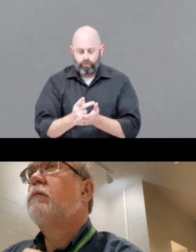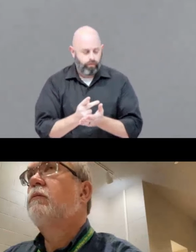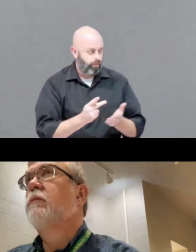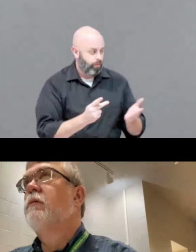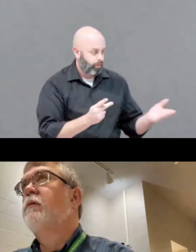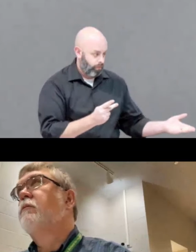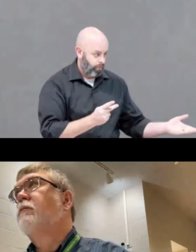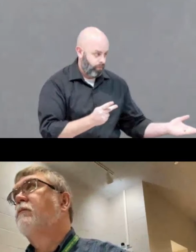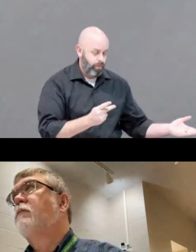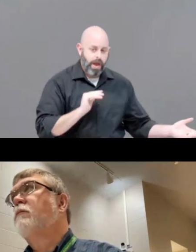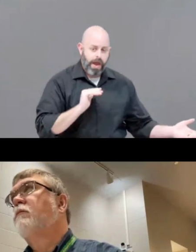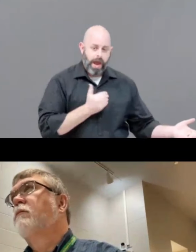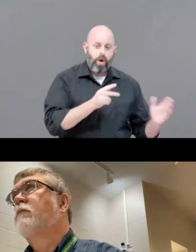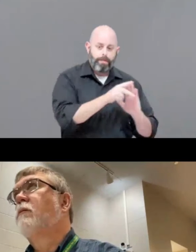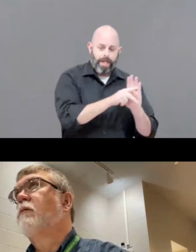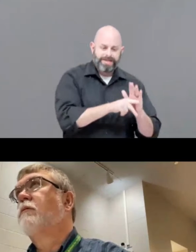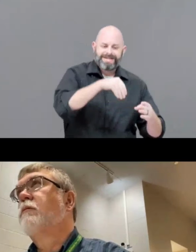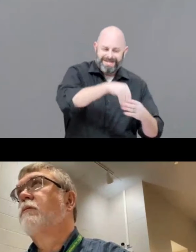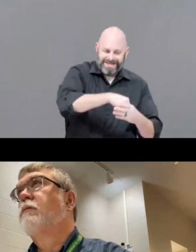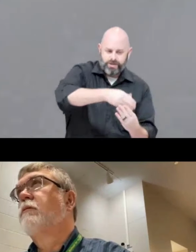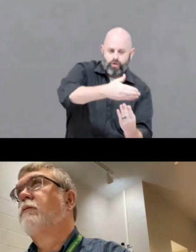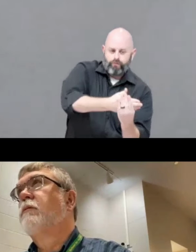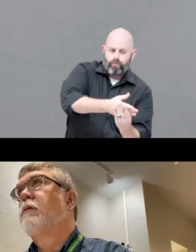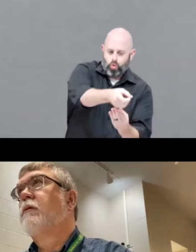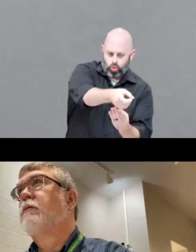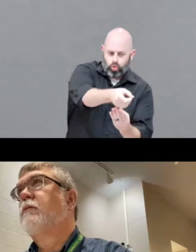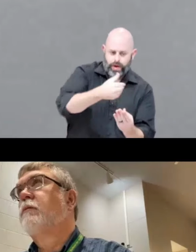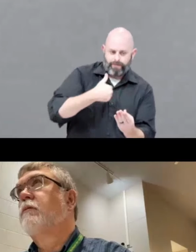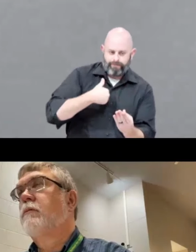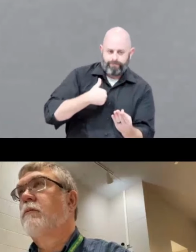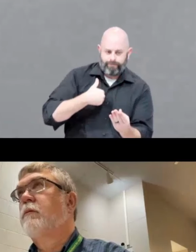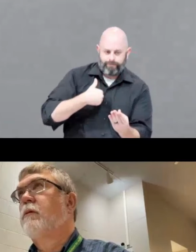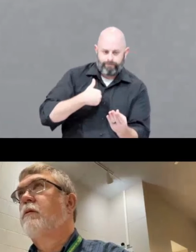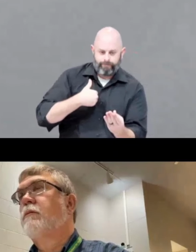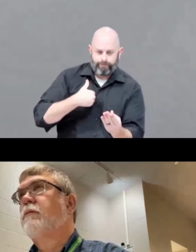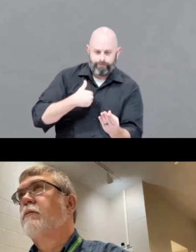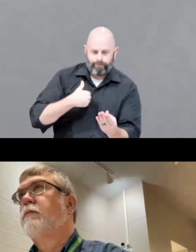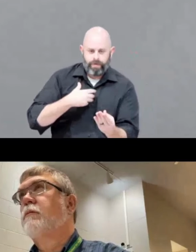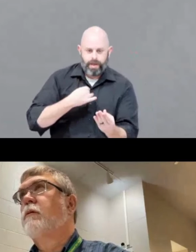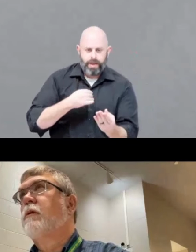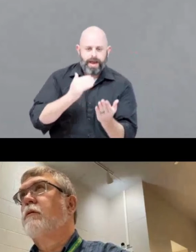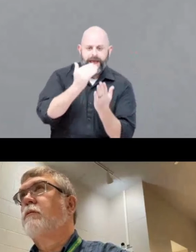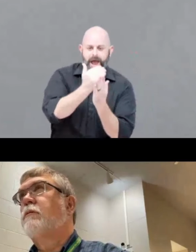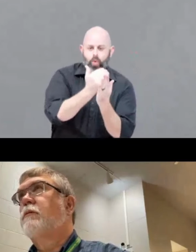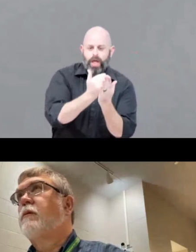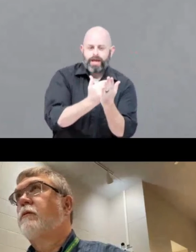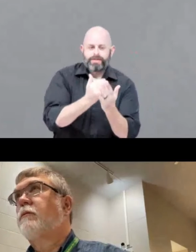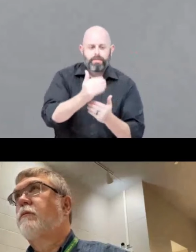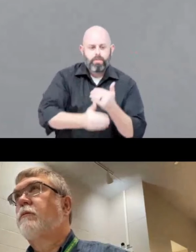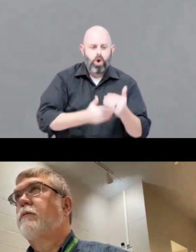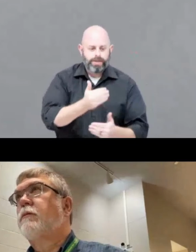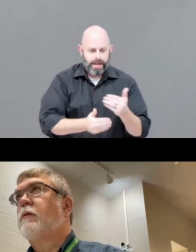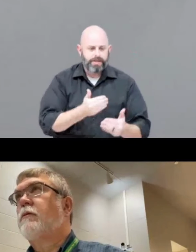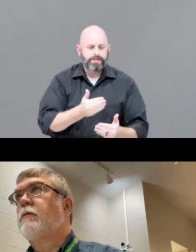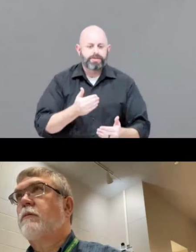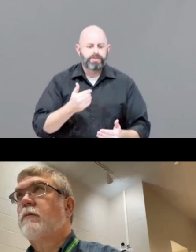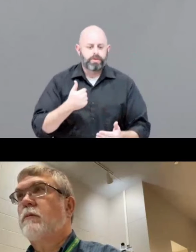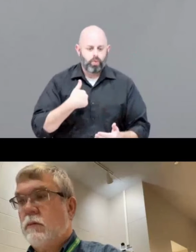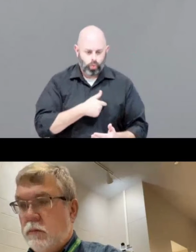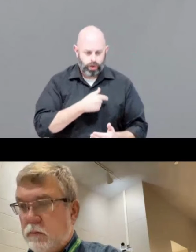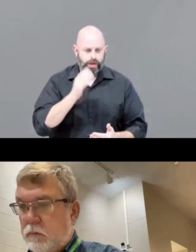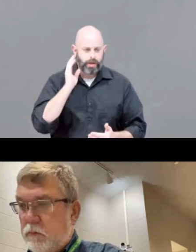the policy is actually in your folder, and it outlines the process that we would go